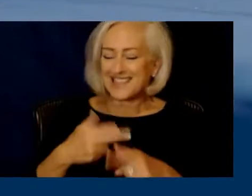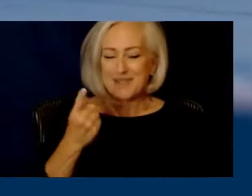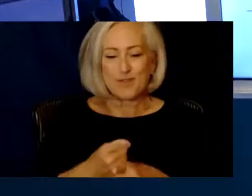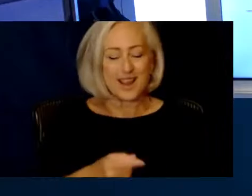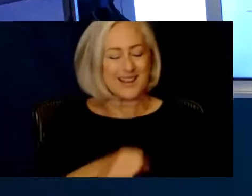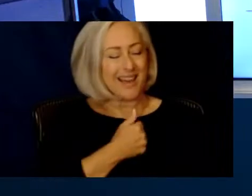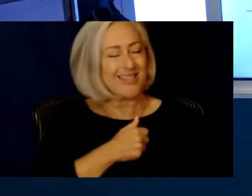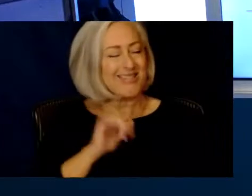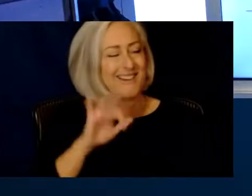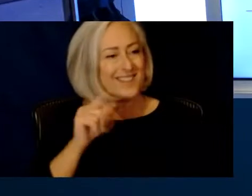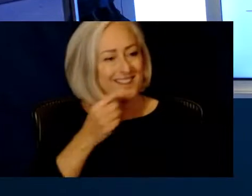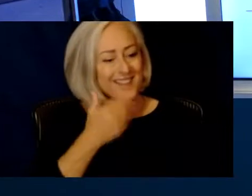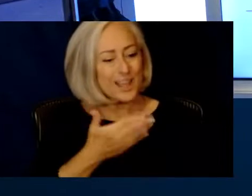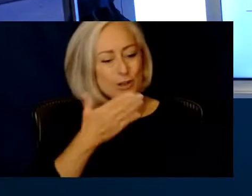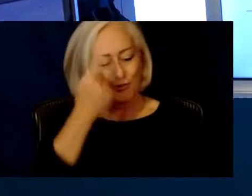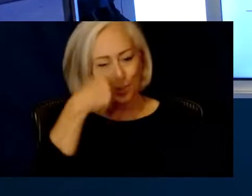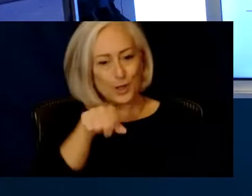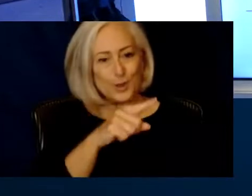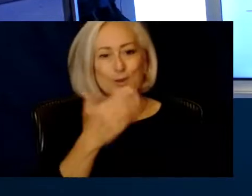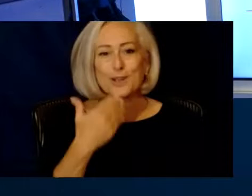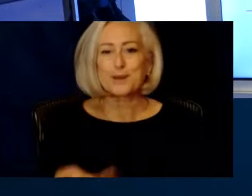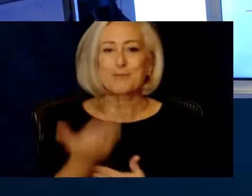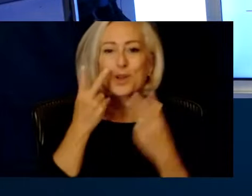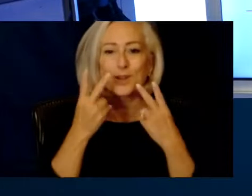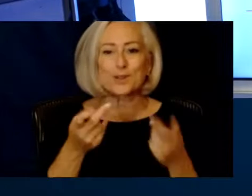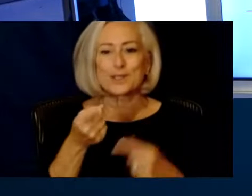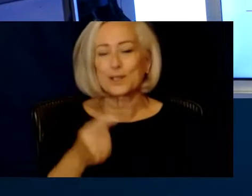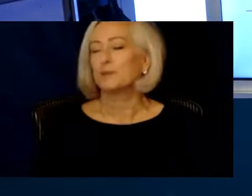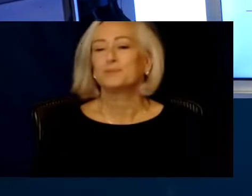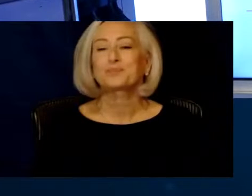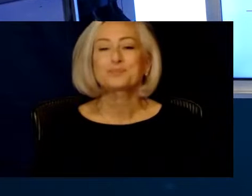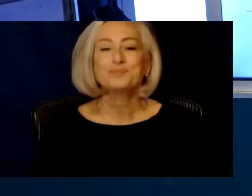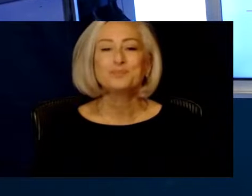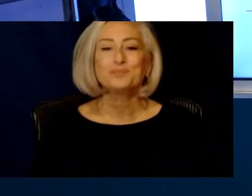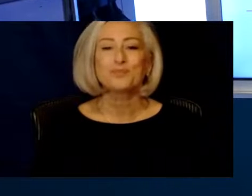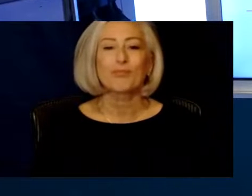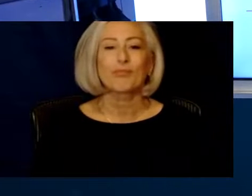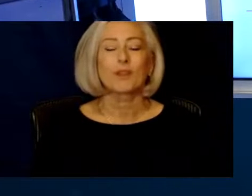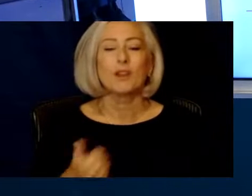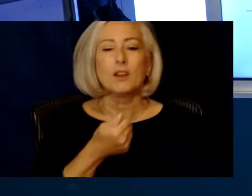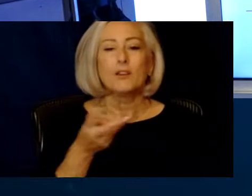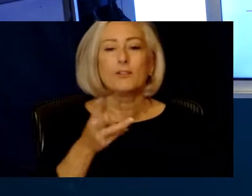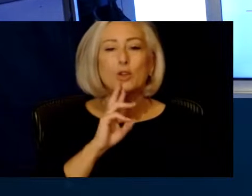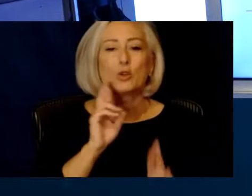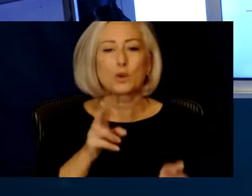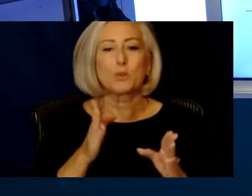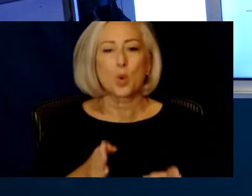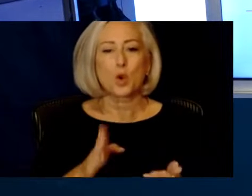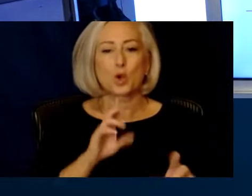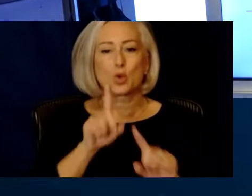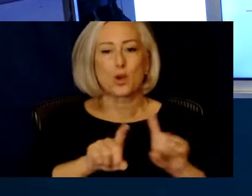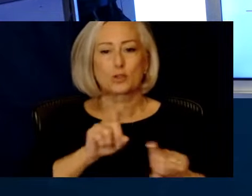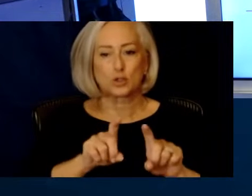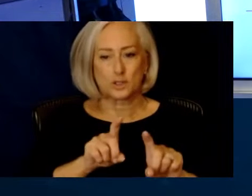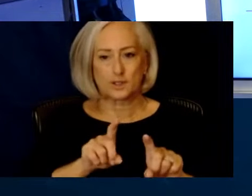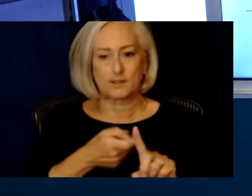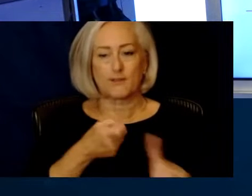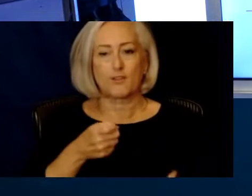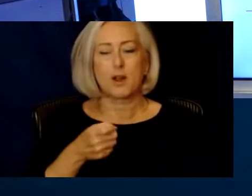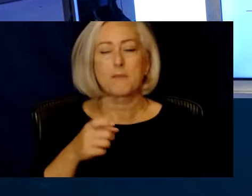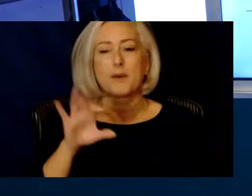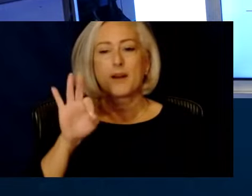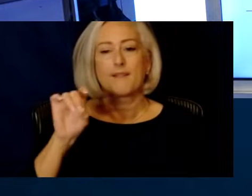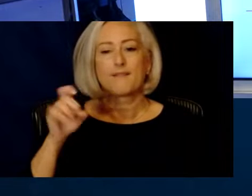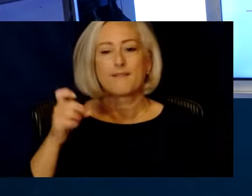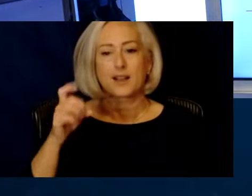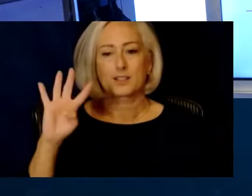about that? Good morning. How about Good that? to see you. I want to get to a couple of reporter questions, if I can. From Fox 4 wants